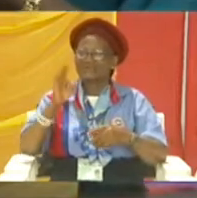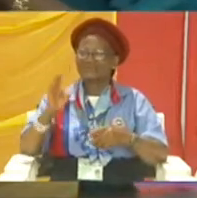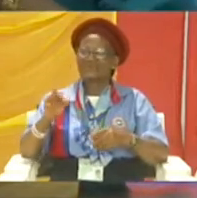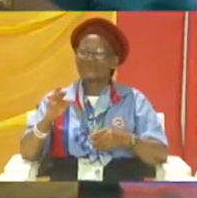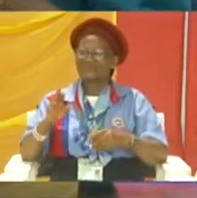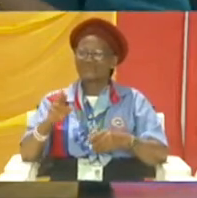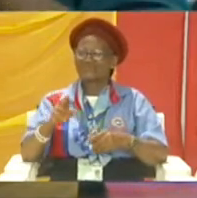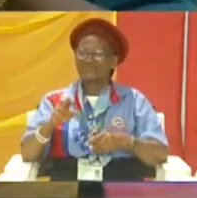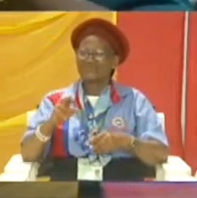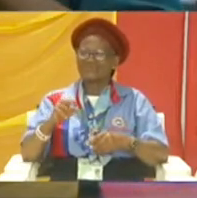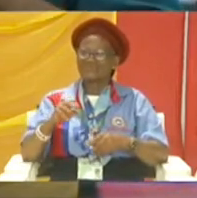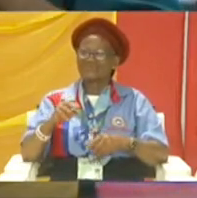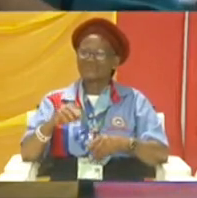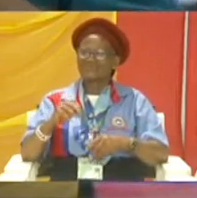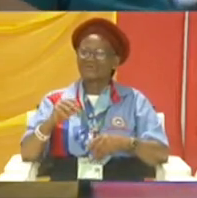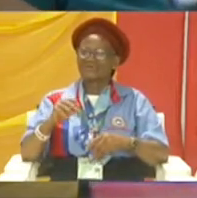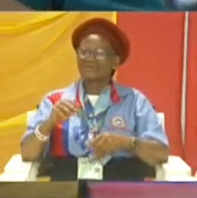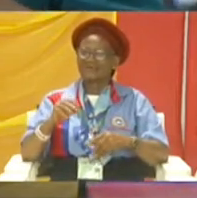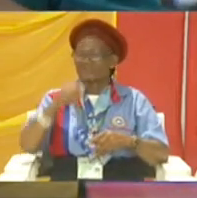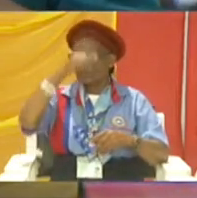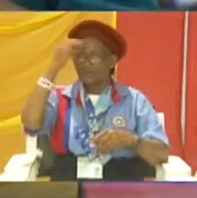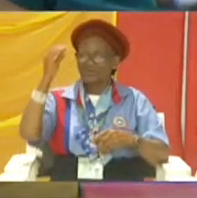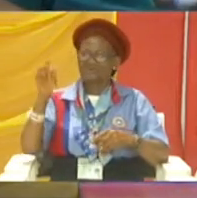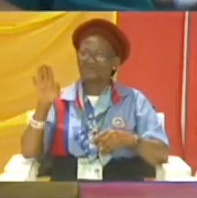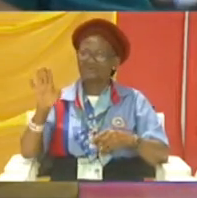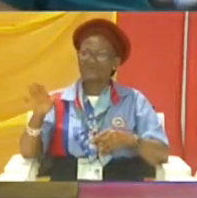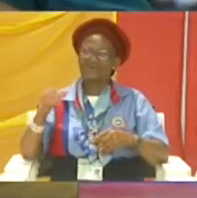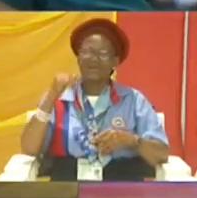you. Because enemies are many. I said